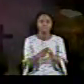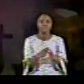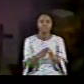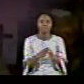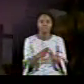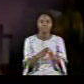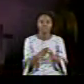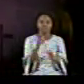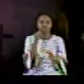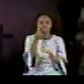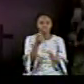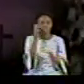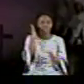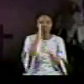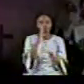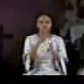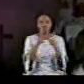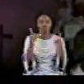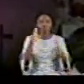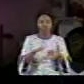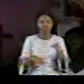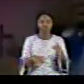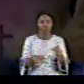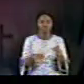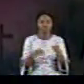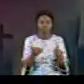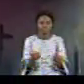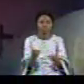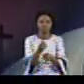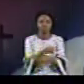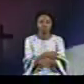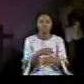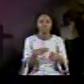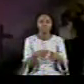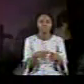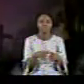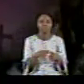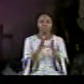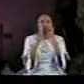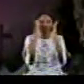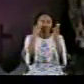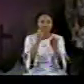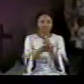Tomorrow will be greater than today. Shout amen.